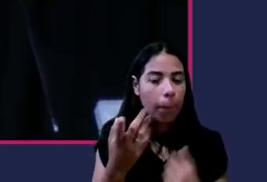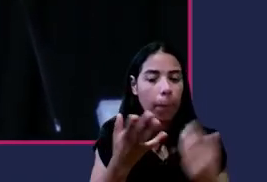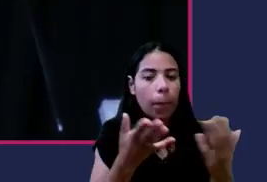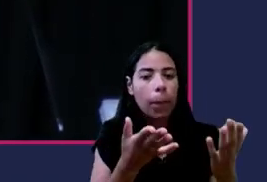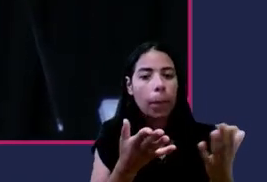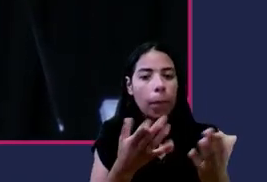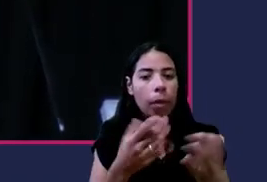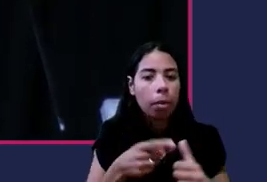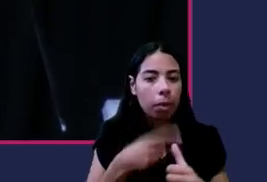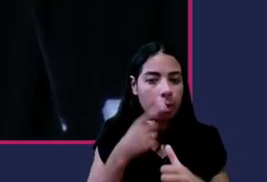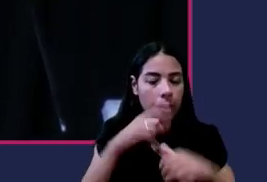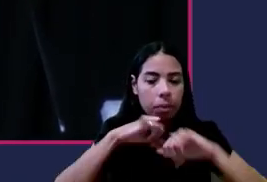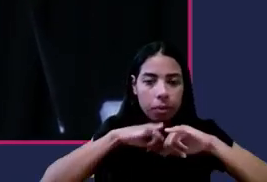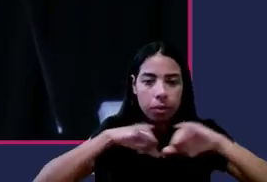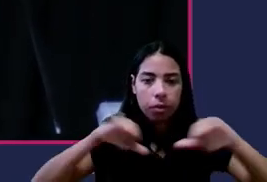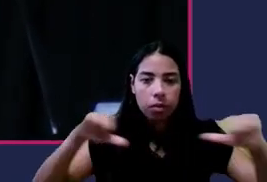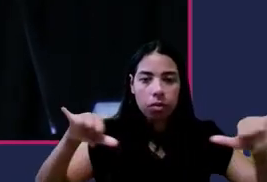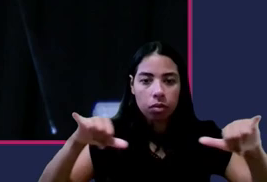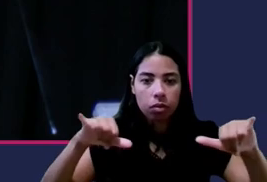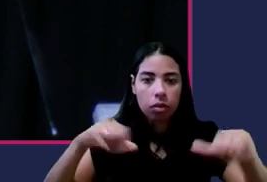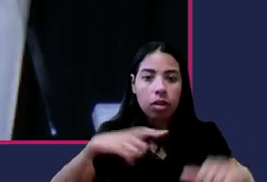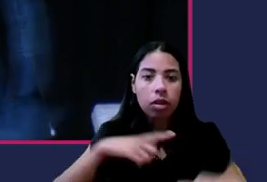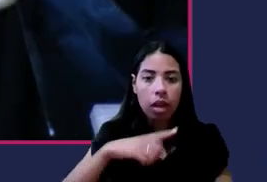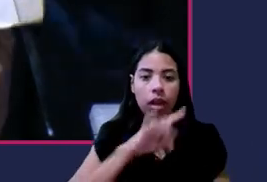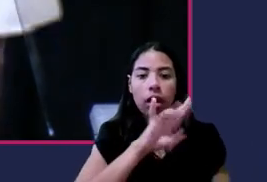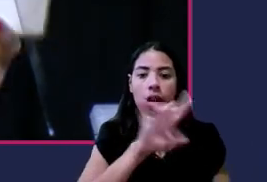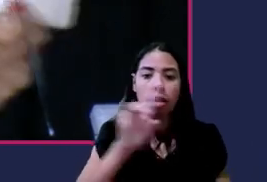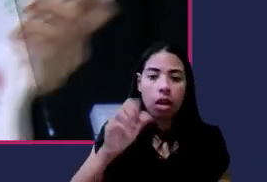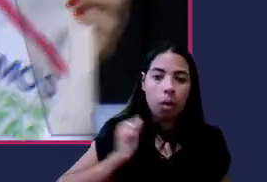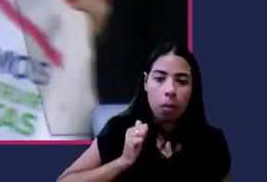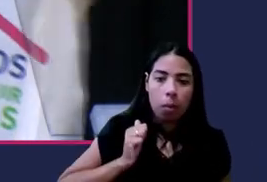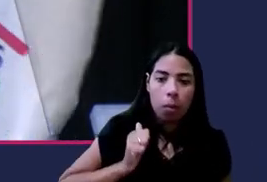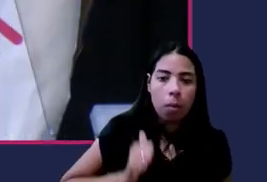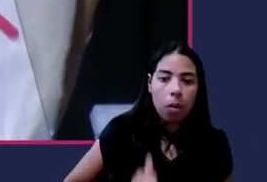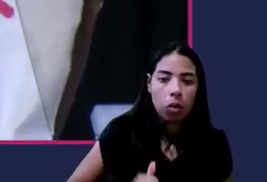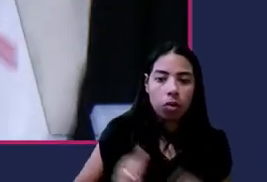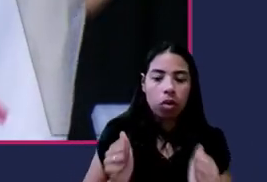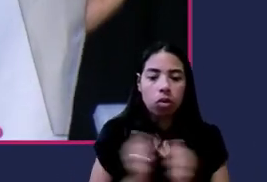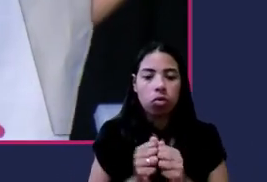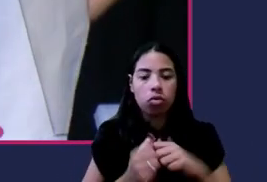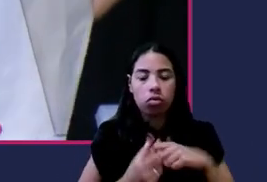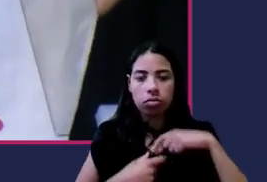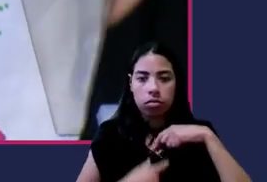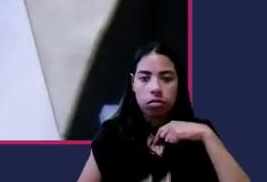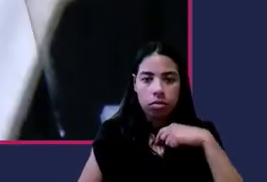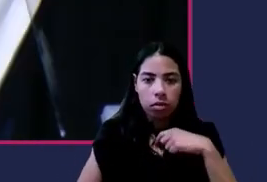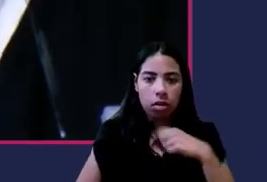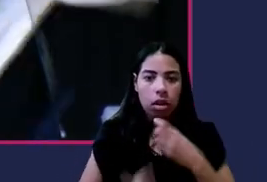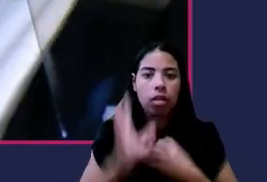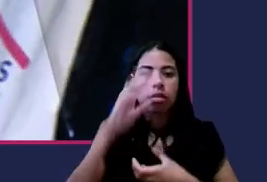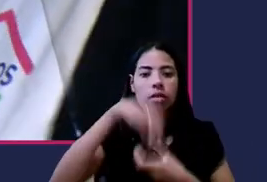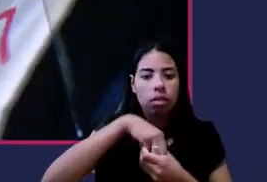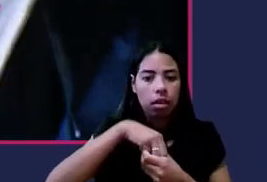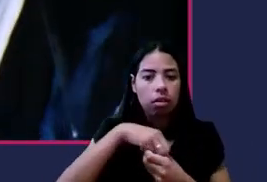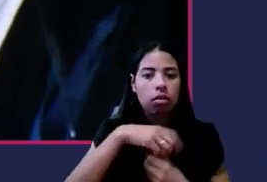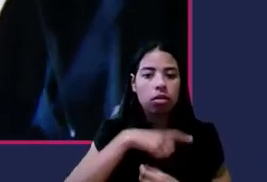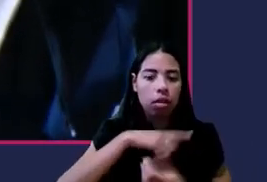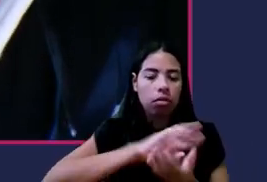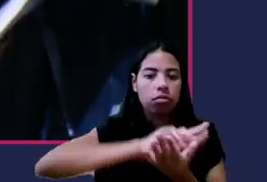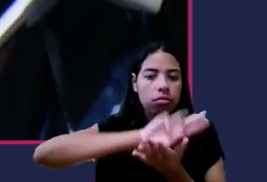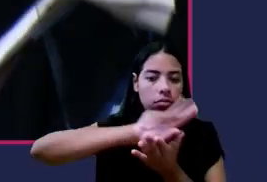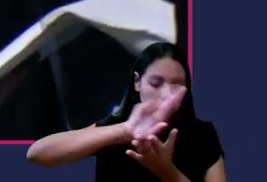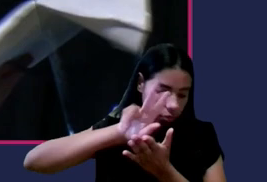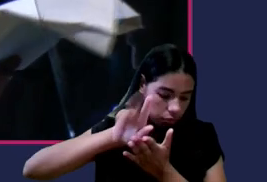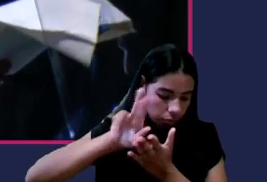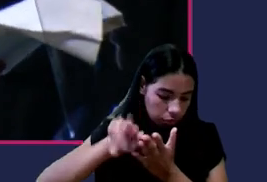before we carry on, here's a bag that you've received with the badge. We have